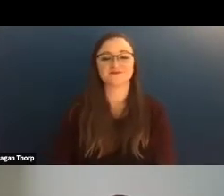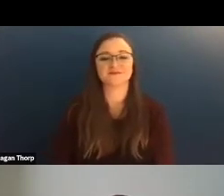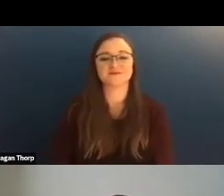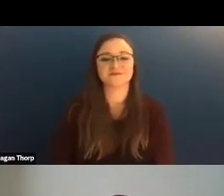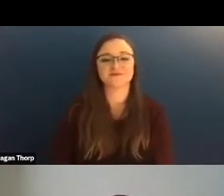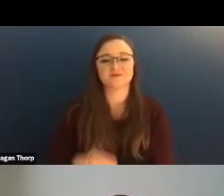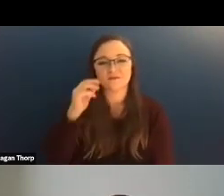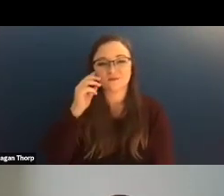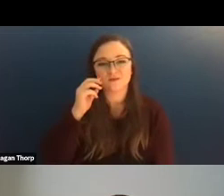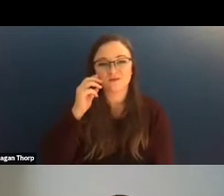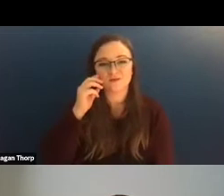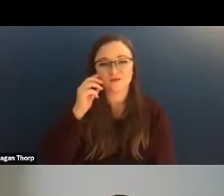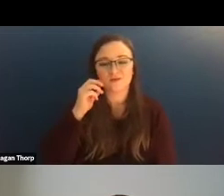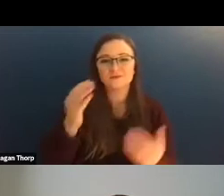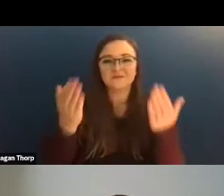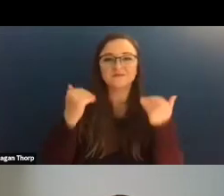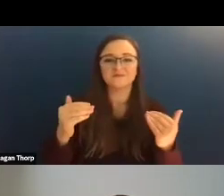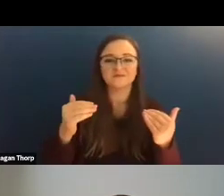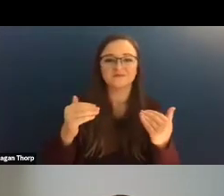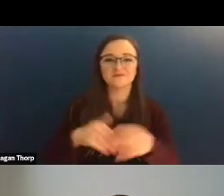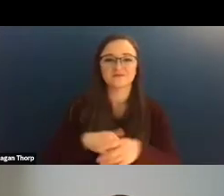Please, Dayan Weiterspoon.